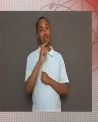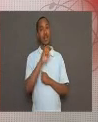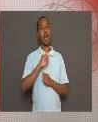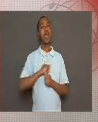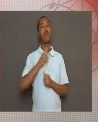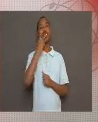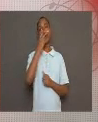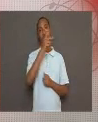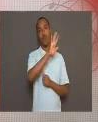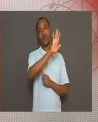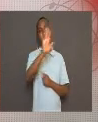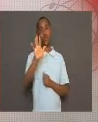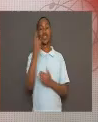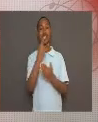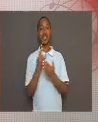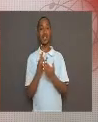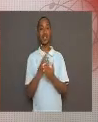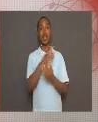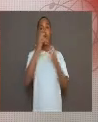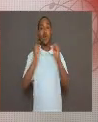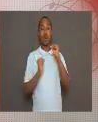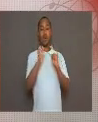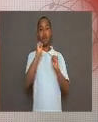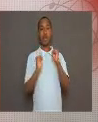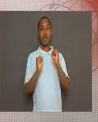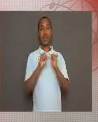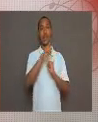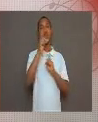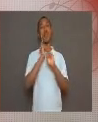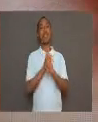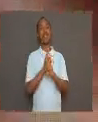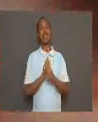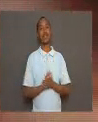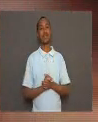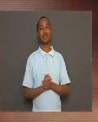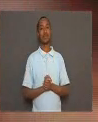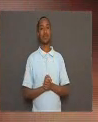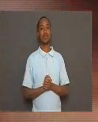the list I came up with so that you can compare it to yours.